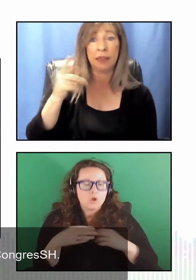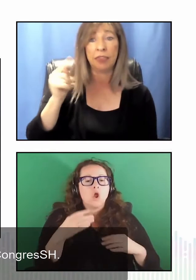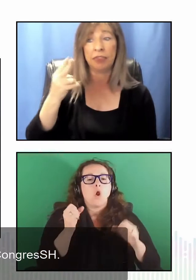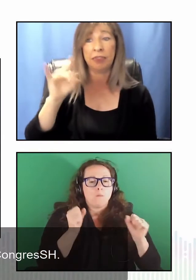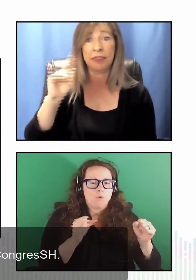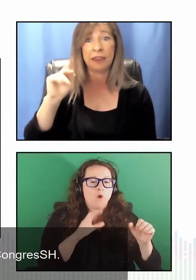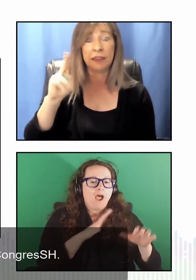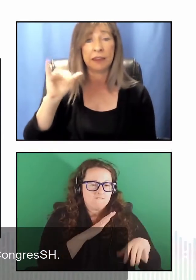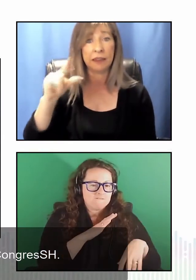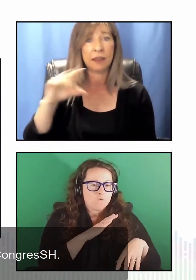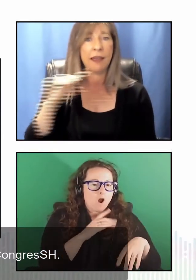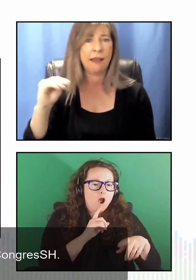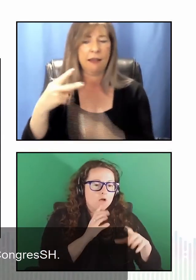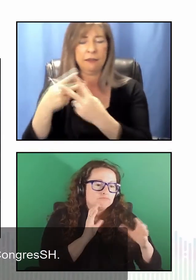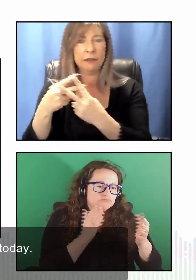CongressSH.